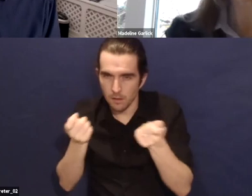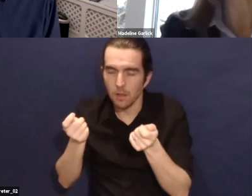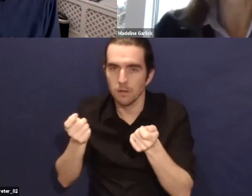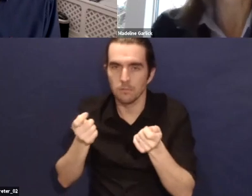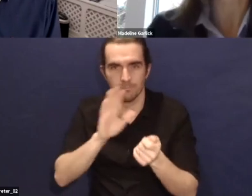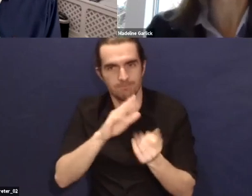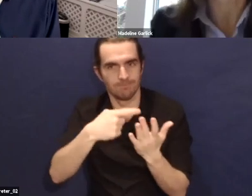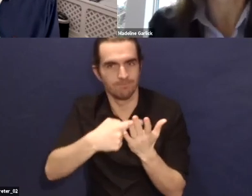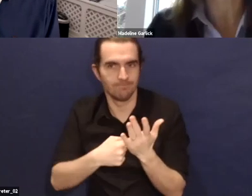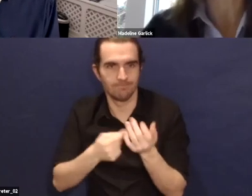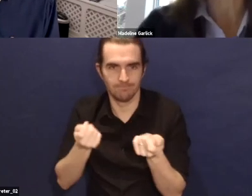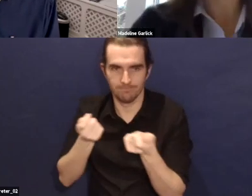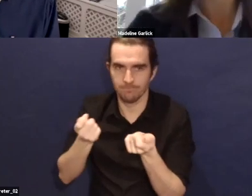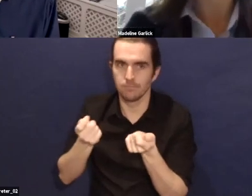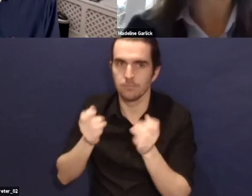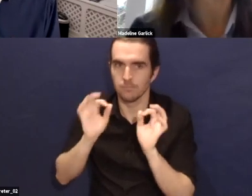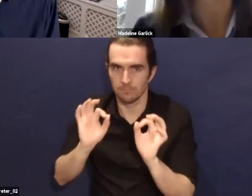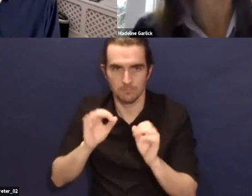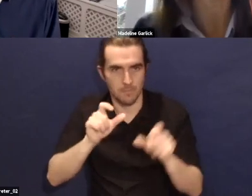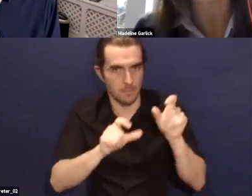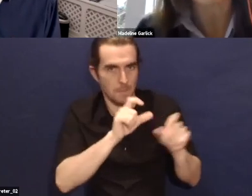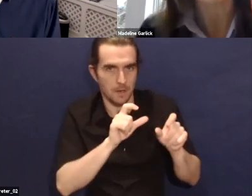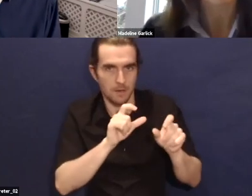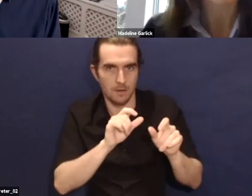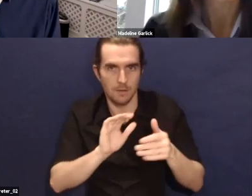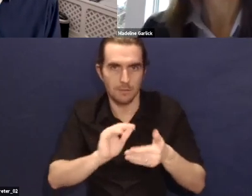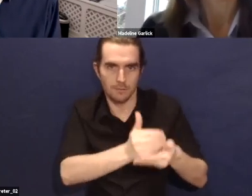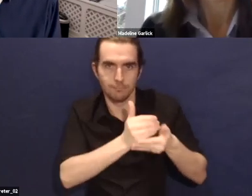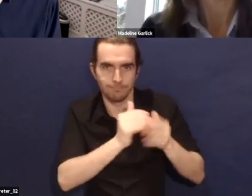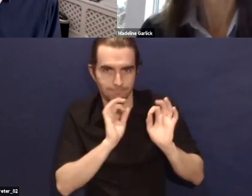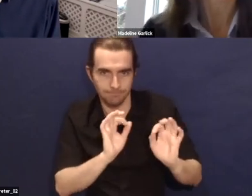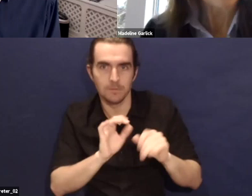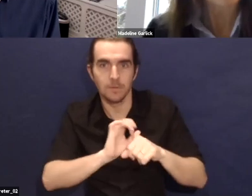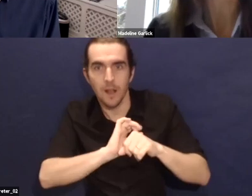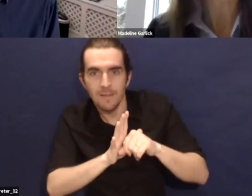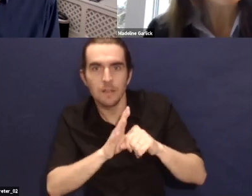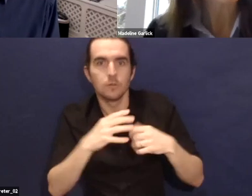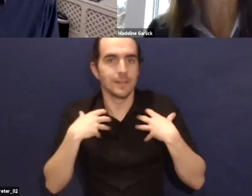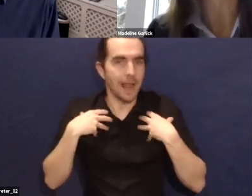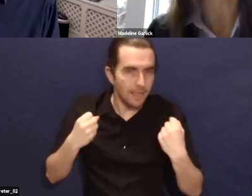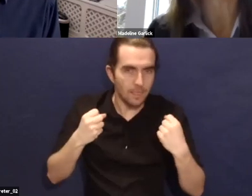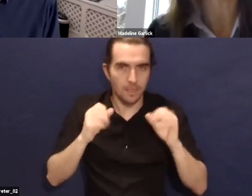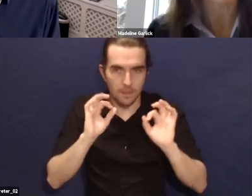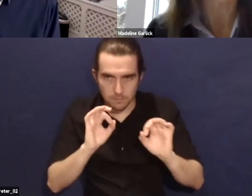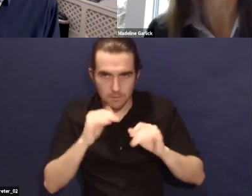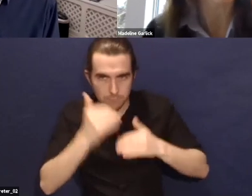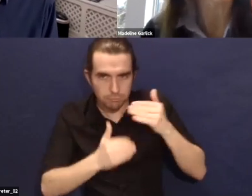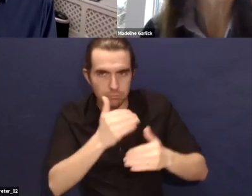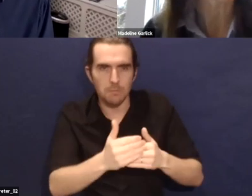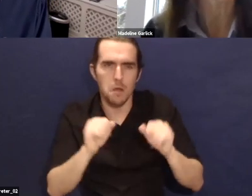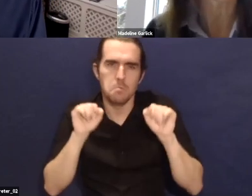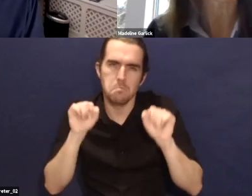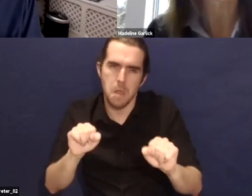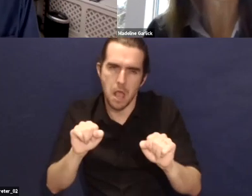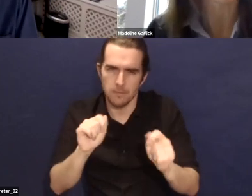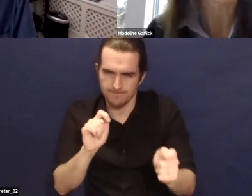and non-derogable principles such as non-refoulement. It also can and needs to be done in a way which